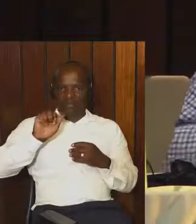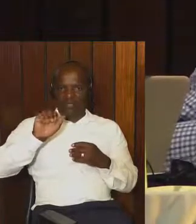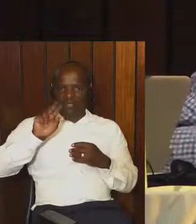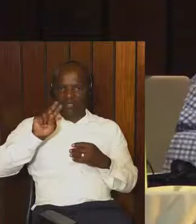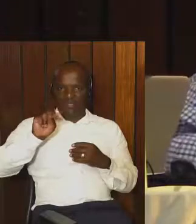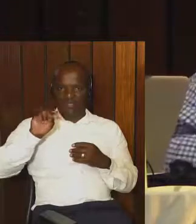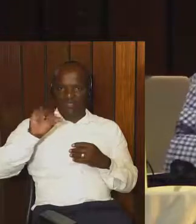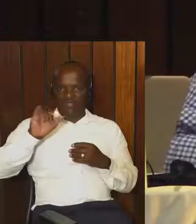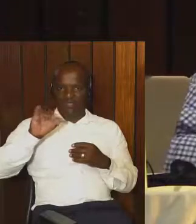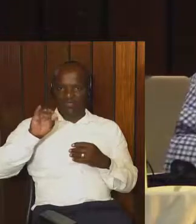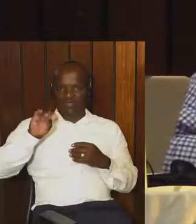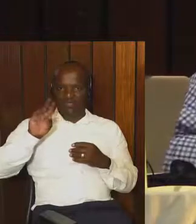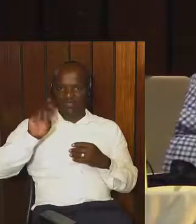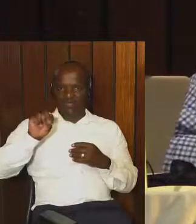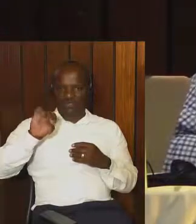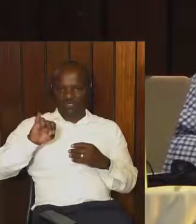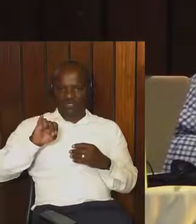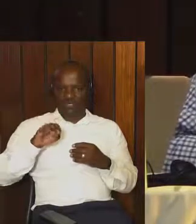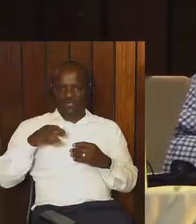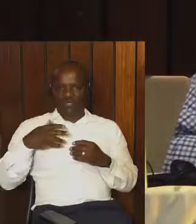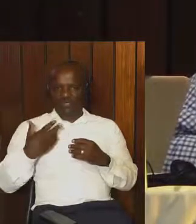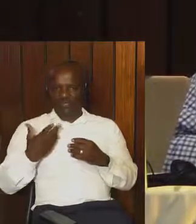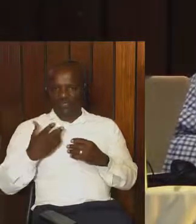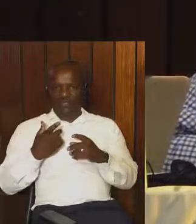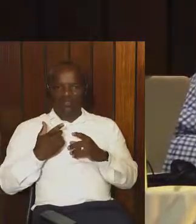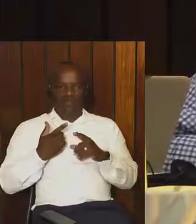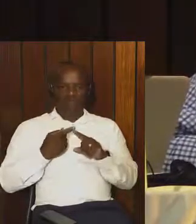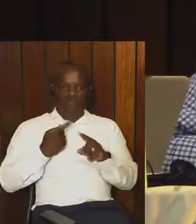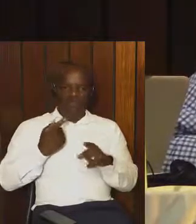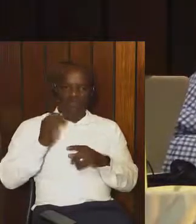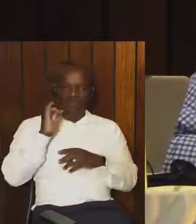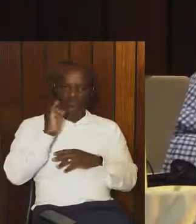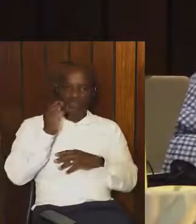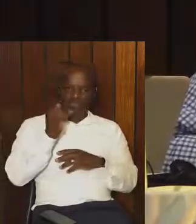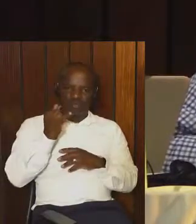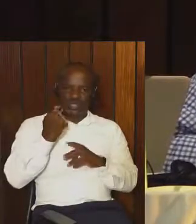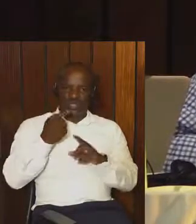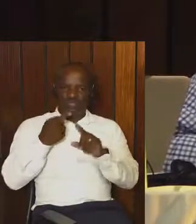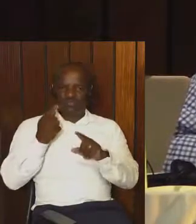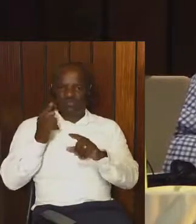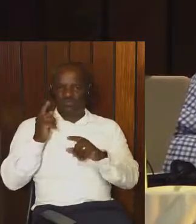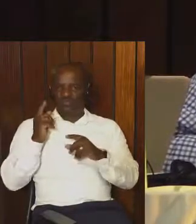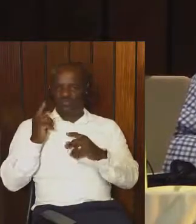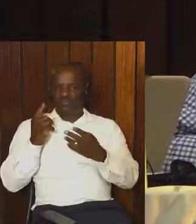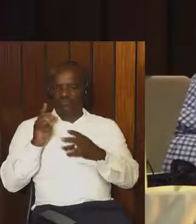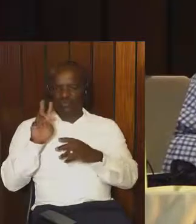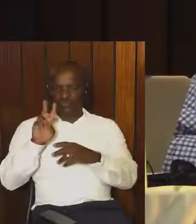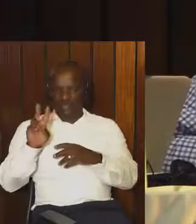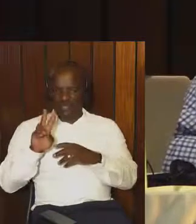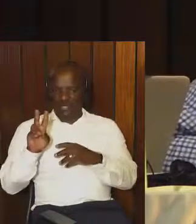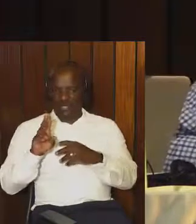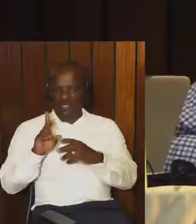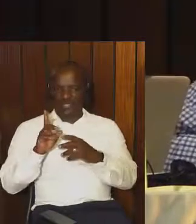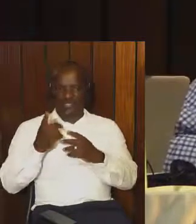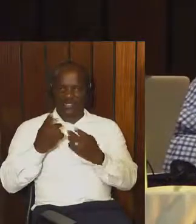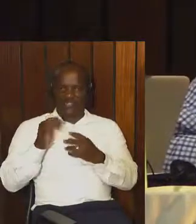by community members, whether from Joburg to Vereeniging or Joburg to Davidson, is